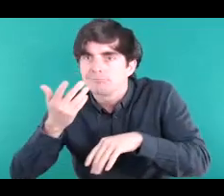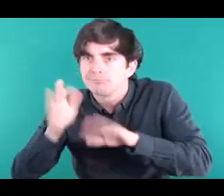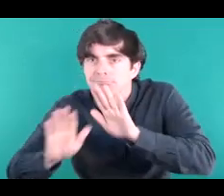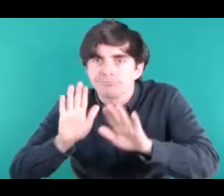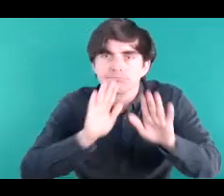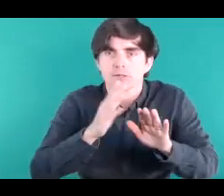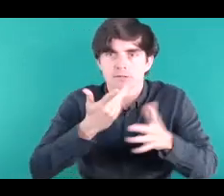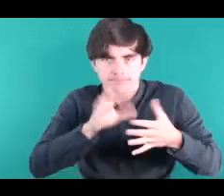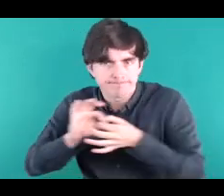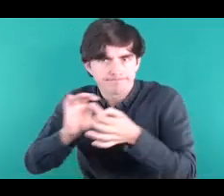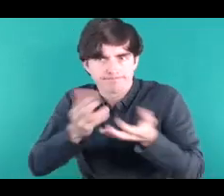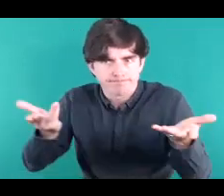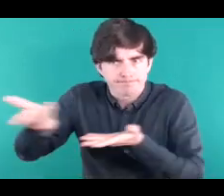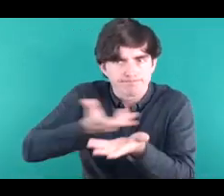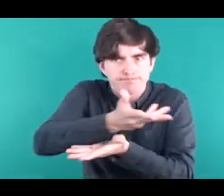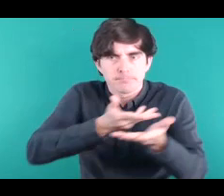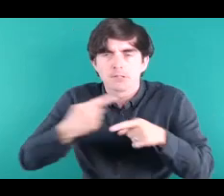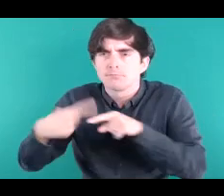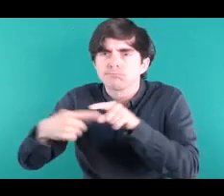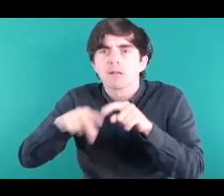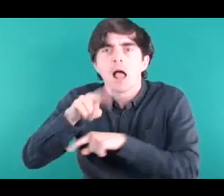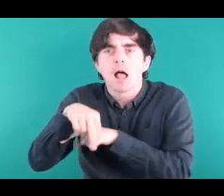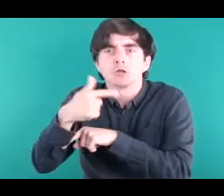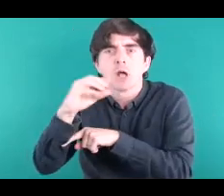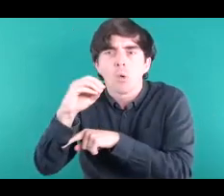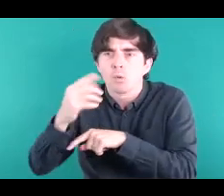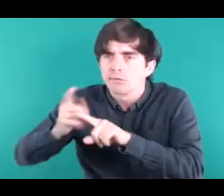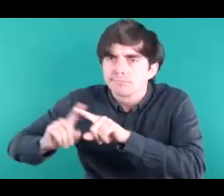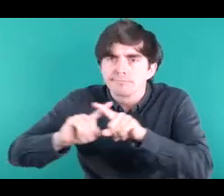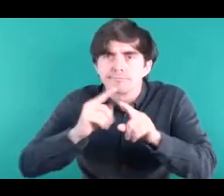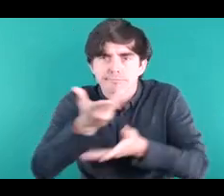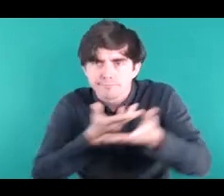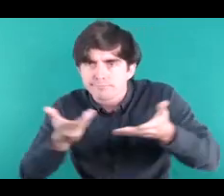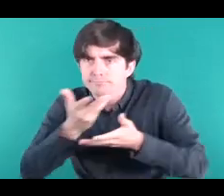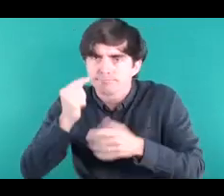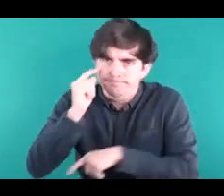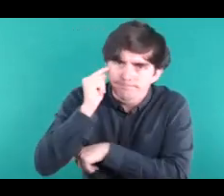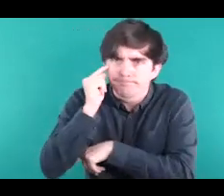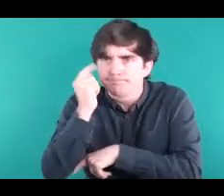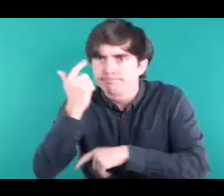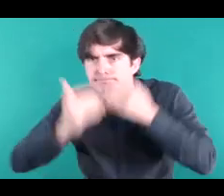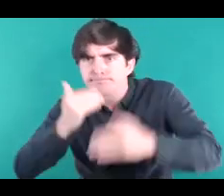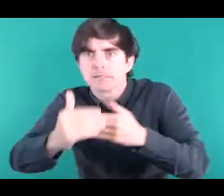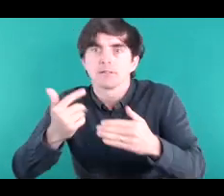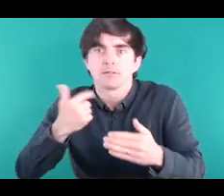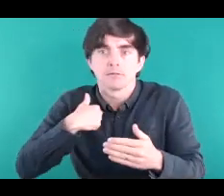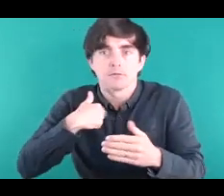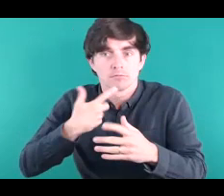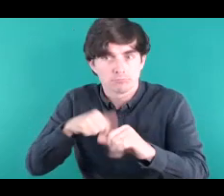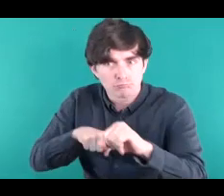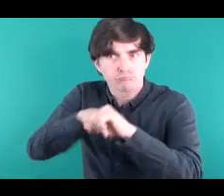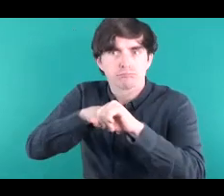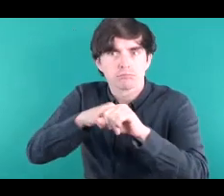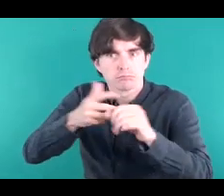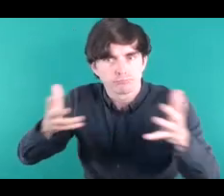views on, and then hopefully agree how we would collectively disseminate them moving forward. So looking forward to